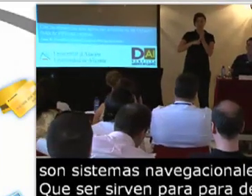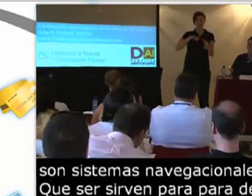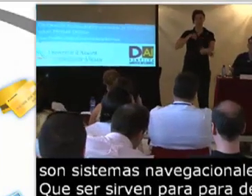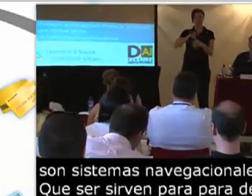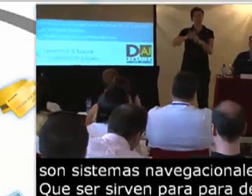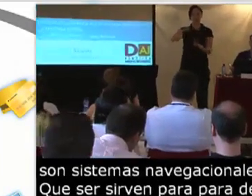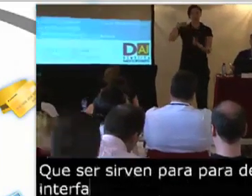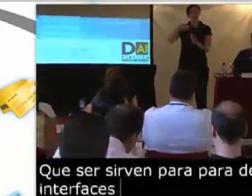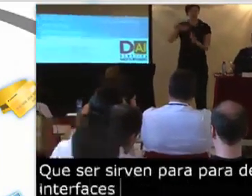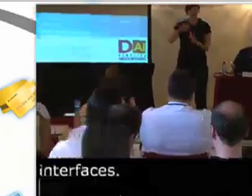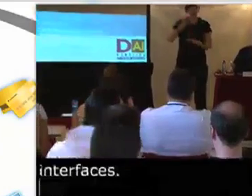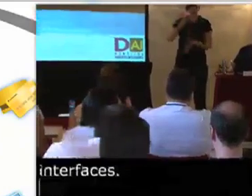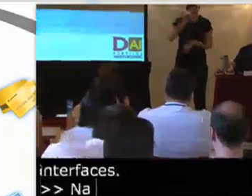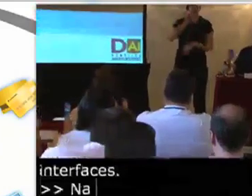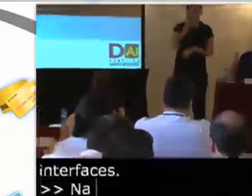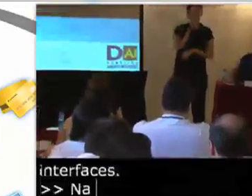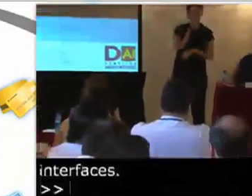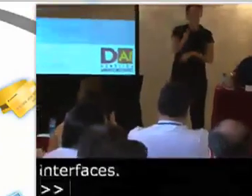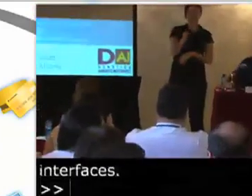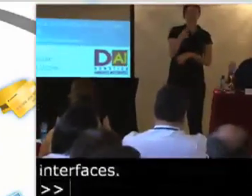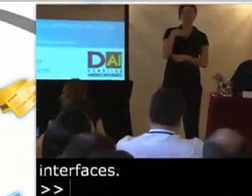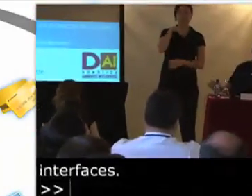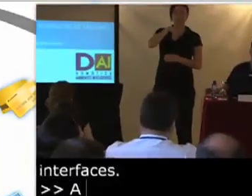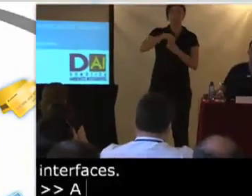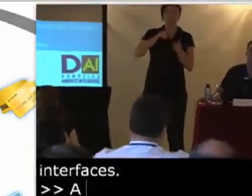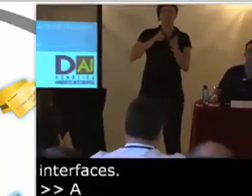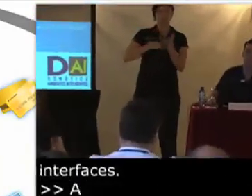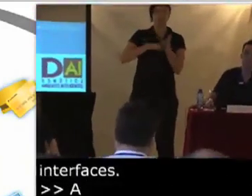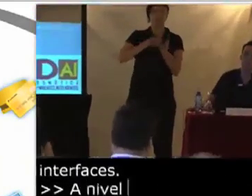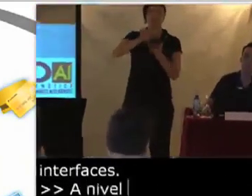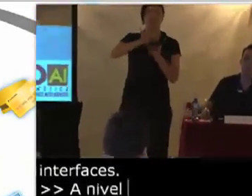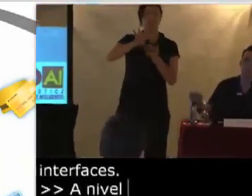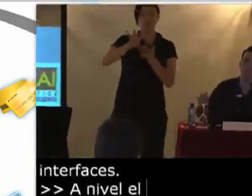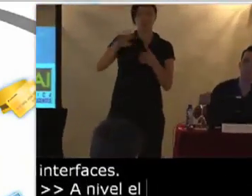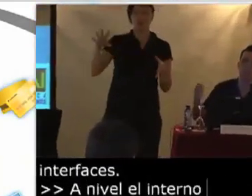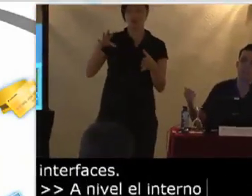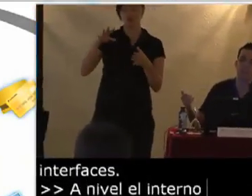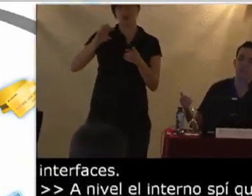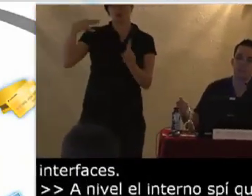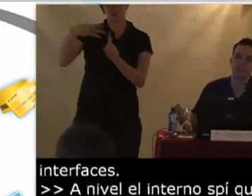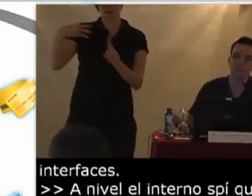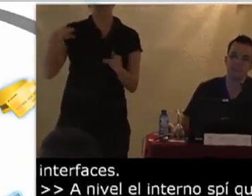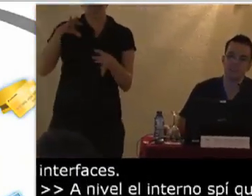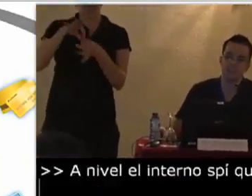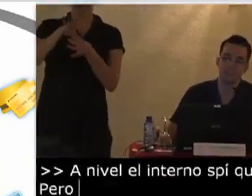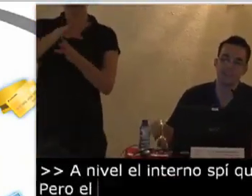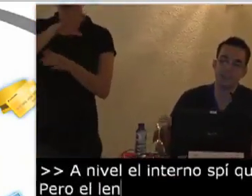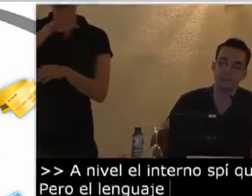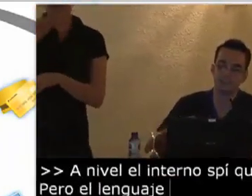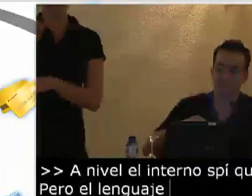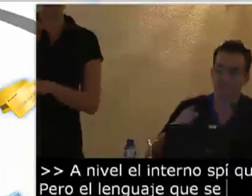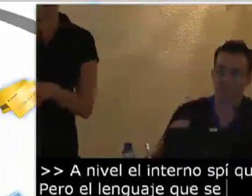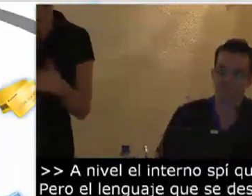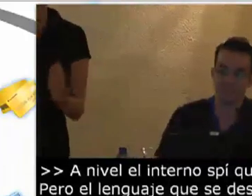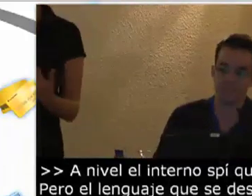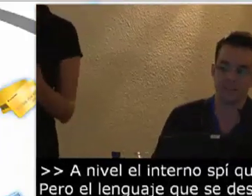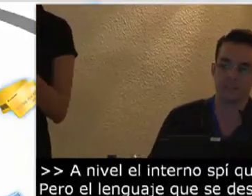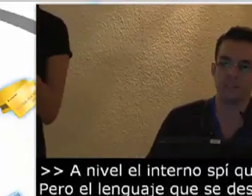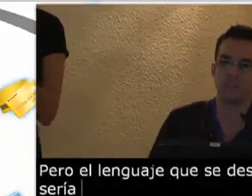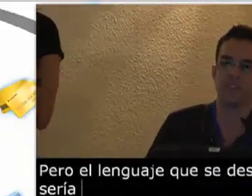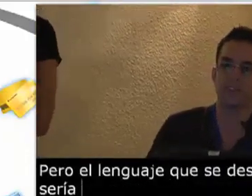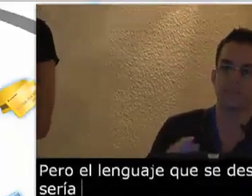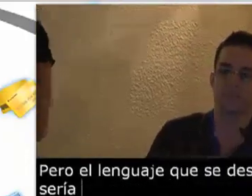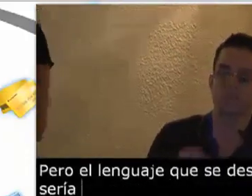Yes, at an internal level, well, really the language we've developed